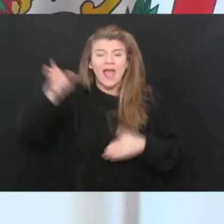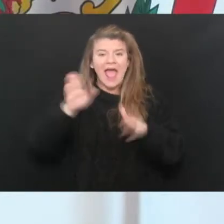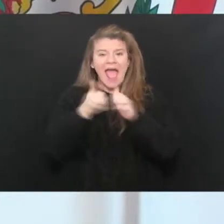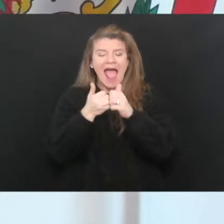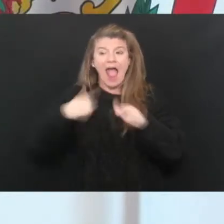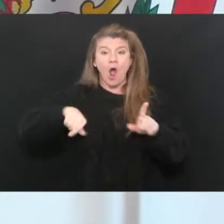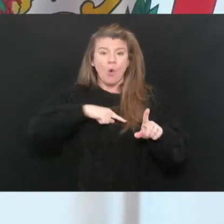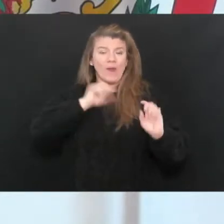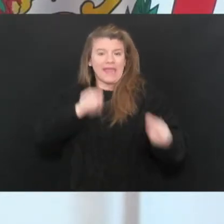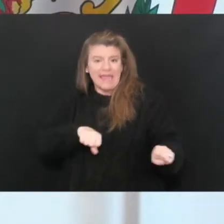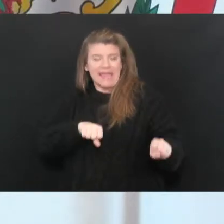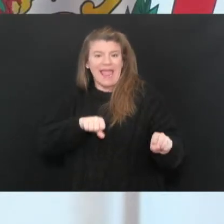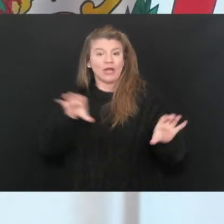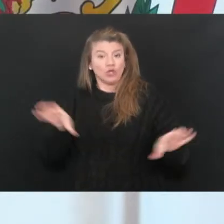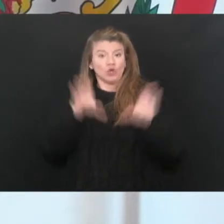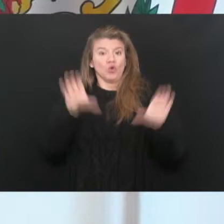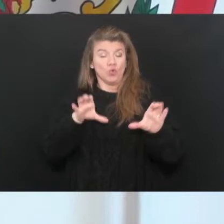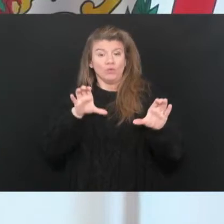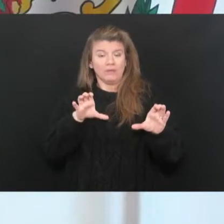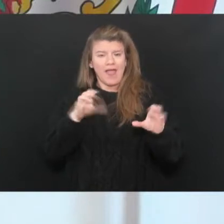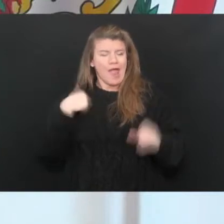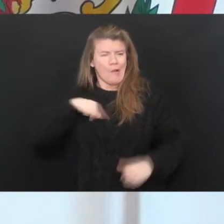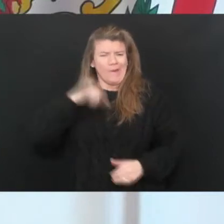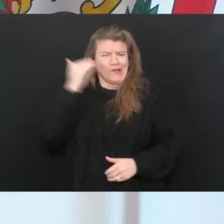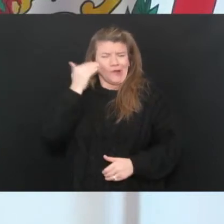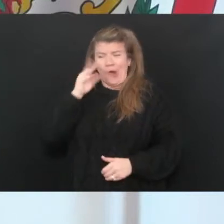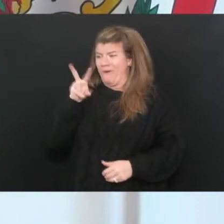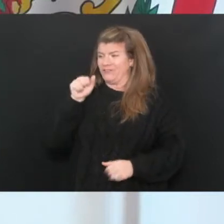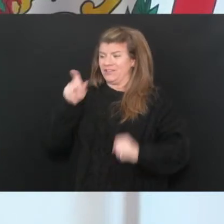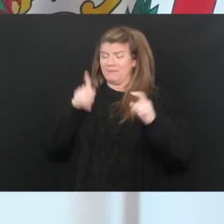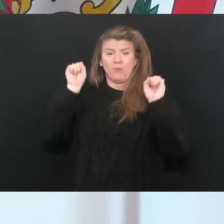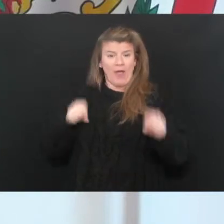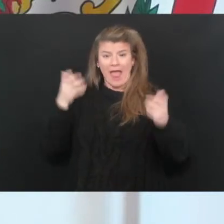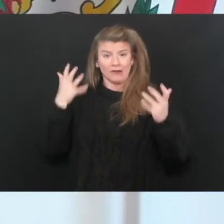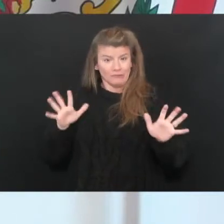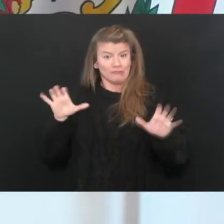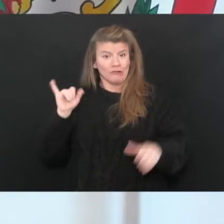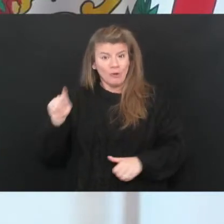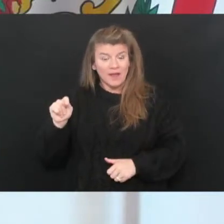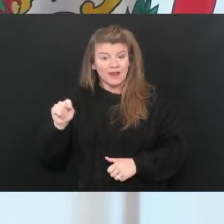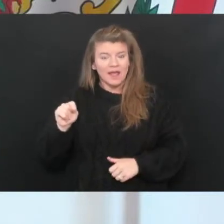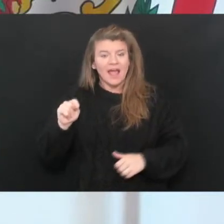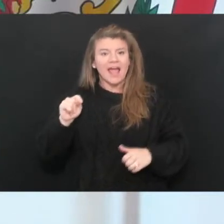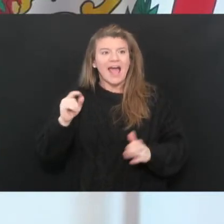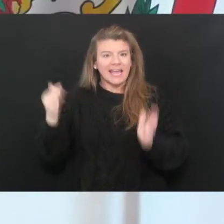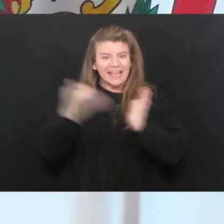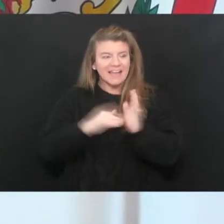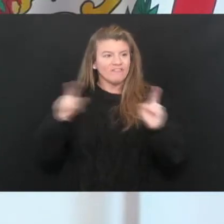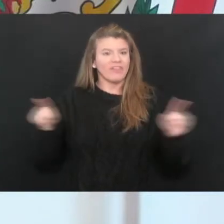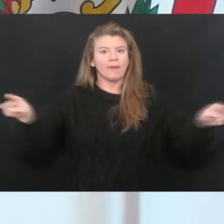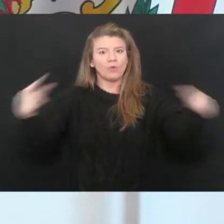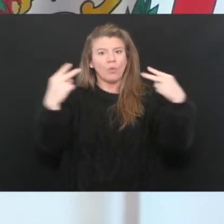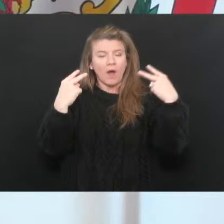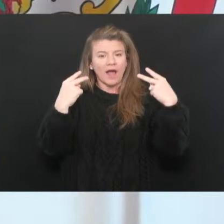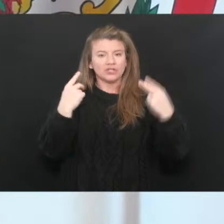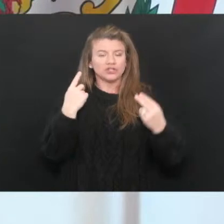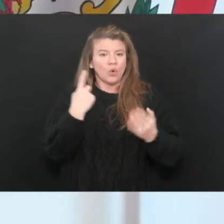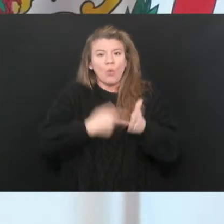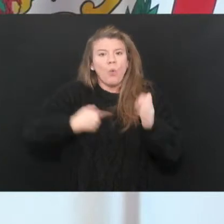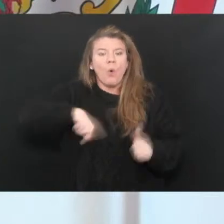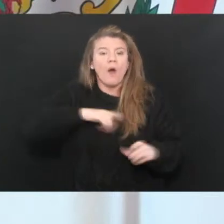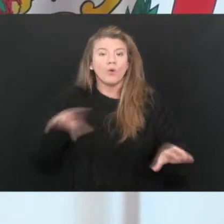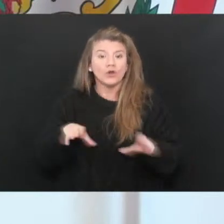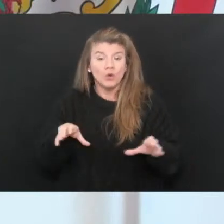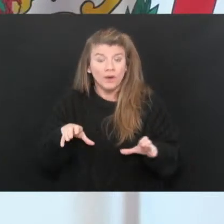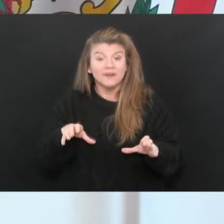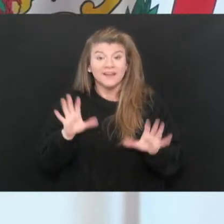are capable of doing in West Virginia, while a lot of people sit and just wonder what to do. At the end of the